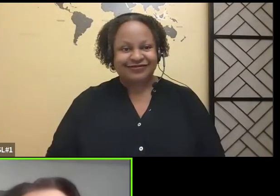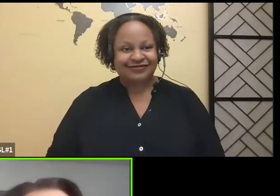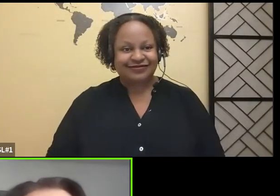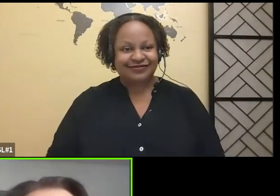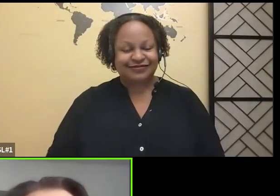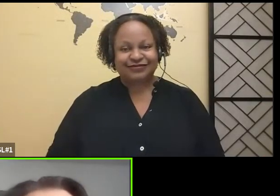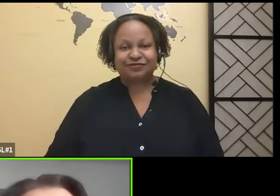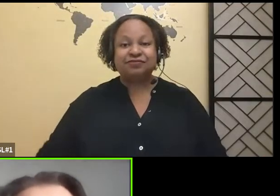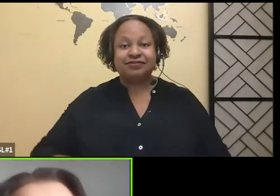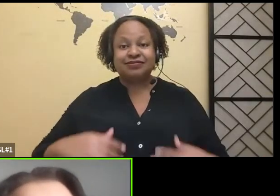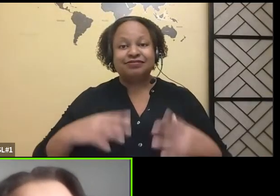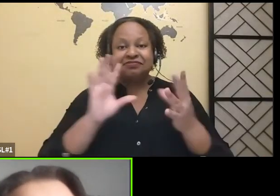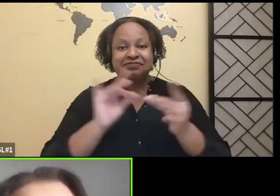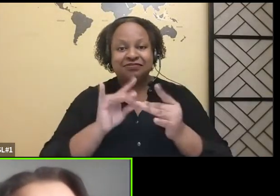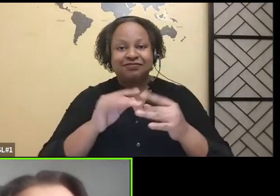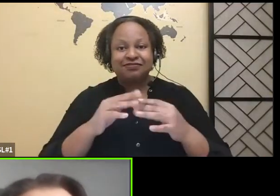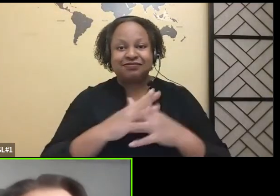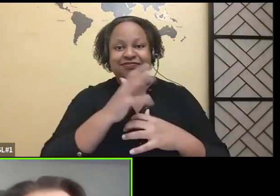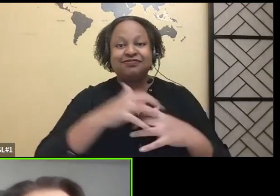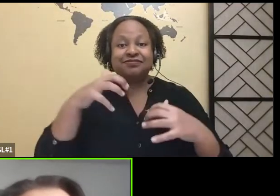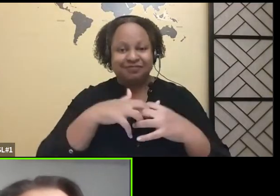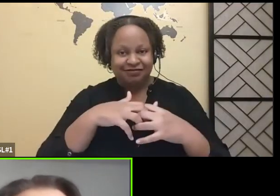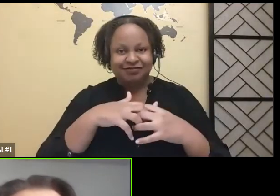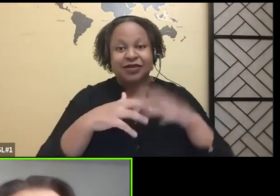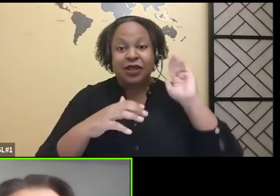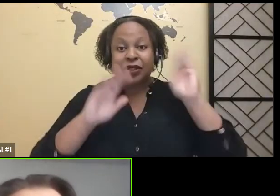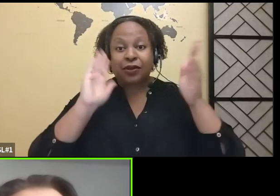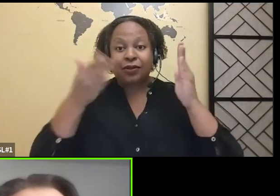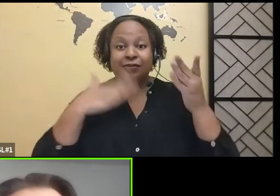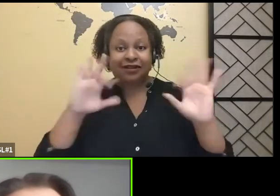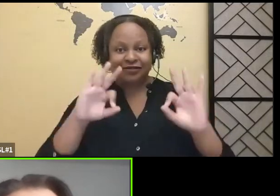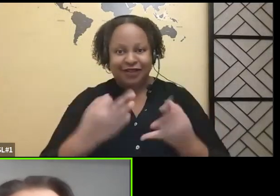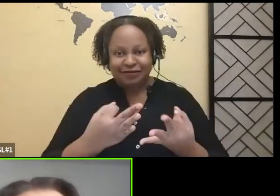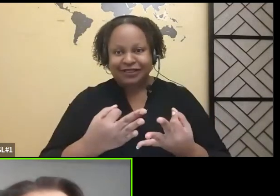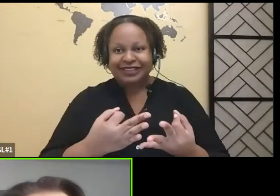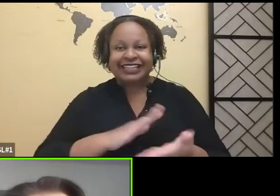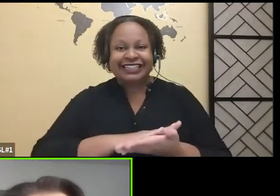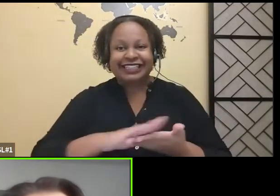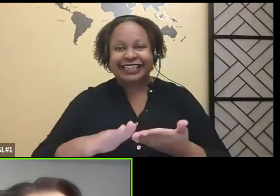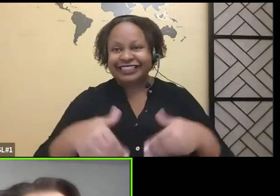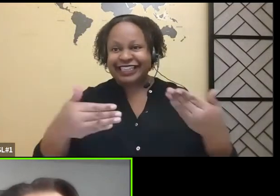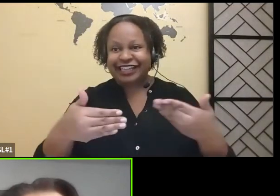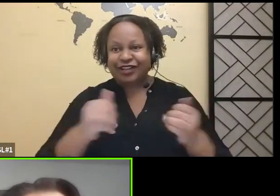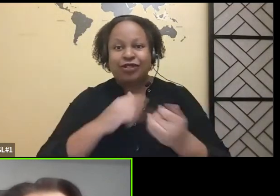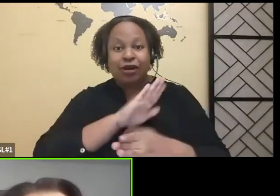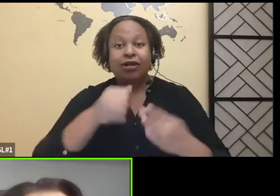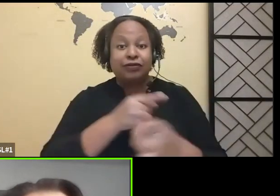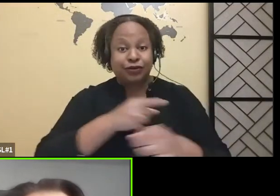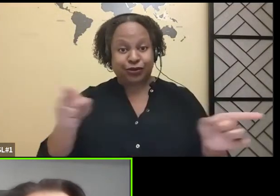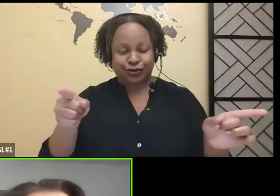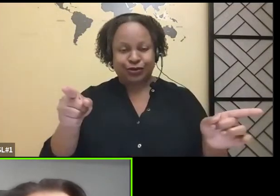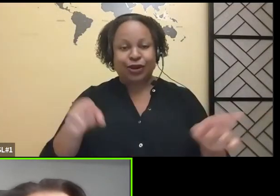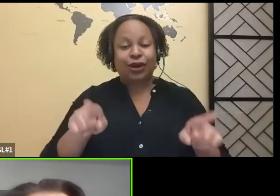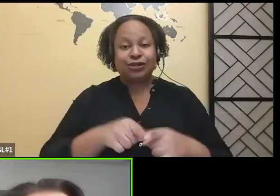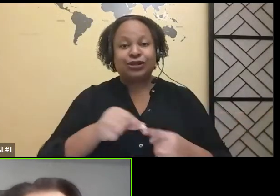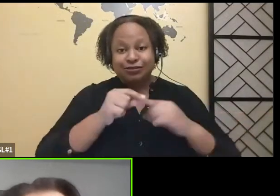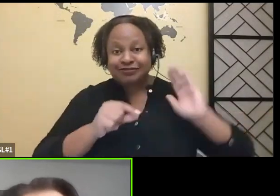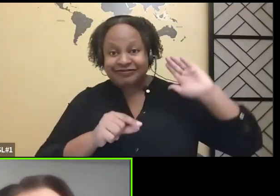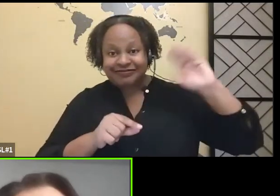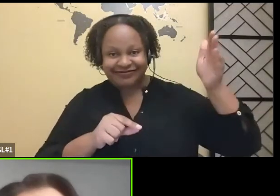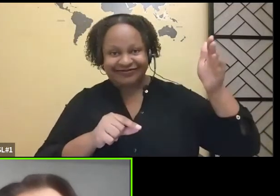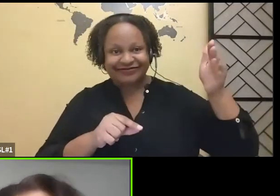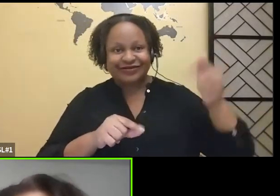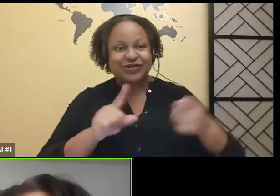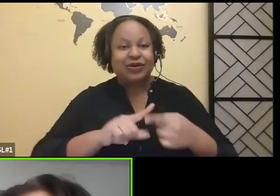Anin, Indaway, Maganaduk, hello, my relatives. Nice to be here with you tonight, and also special greetings to